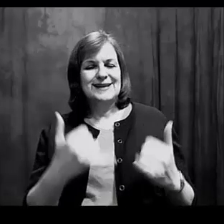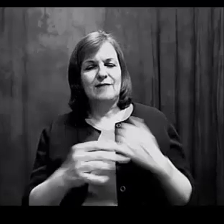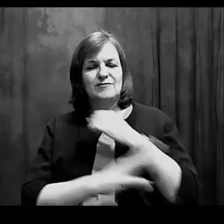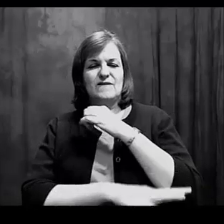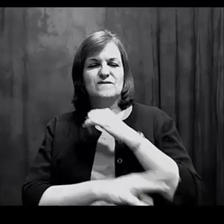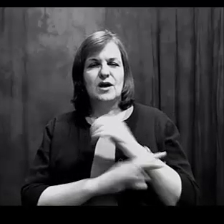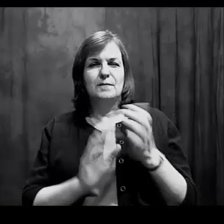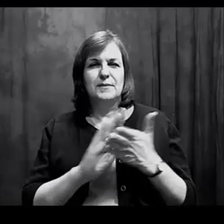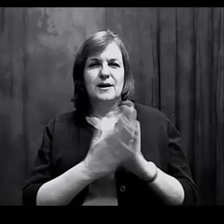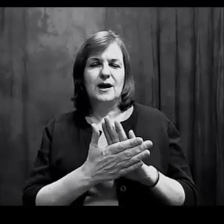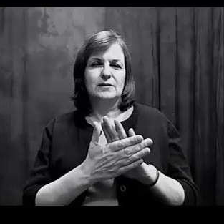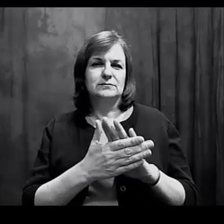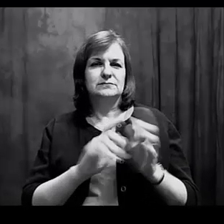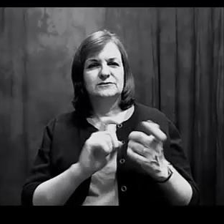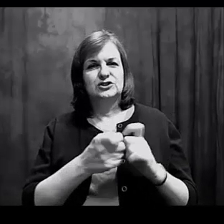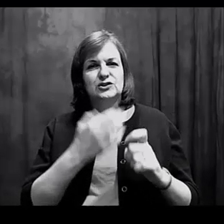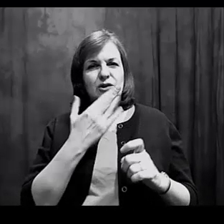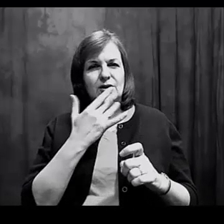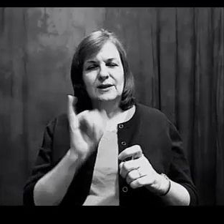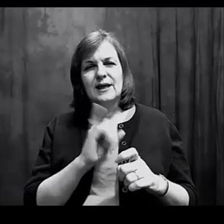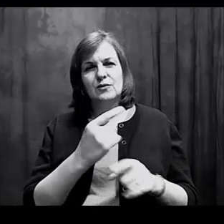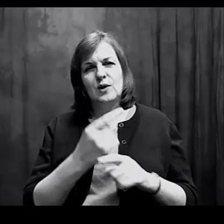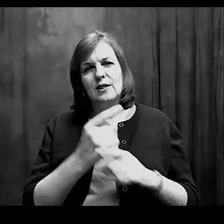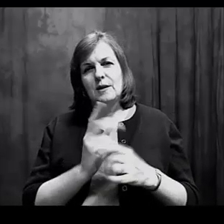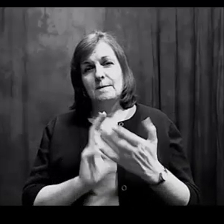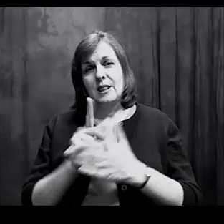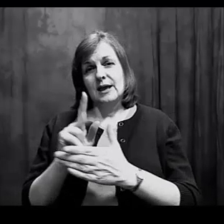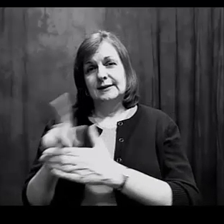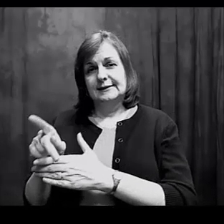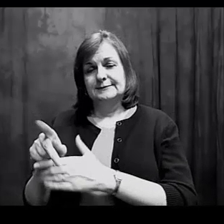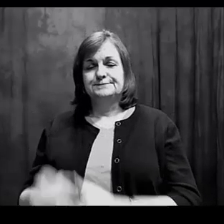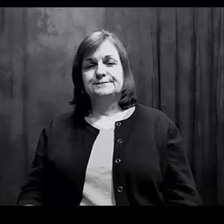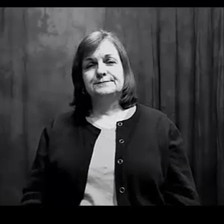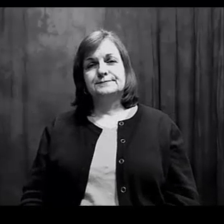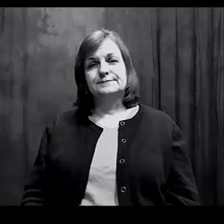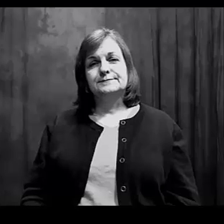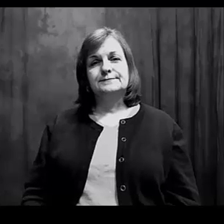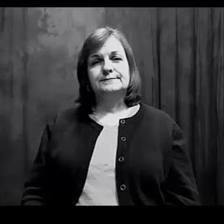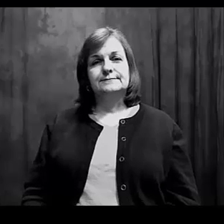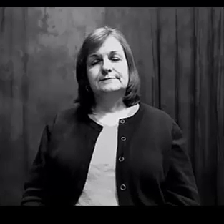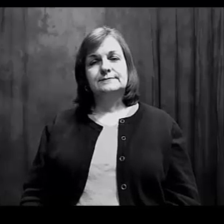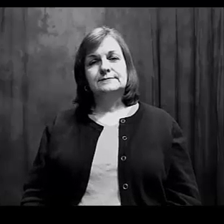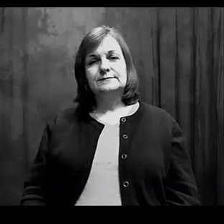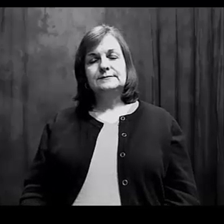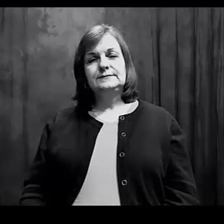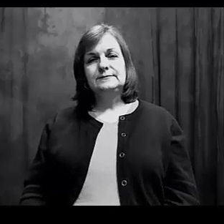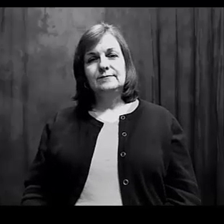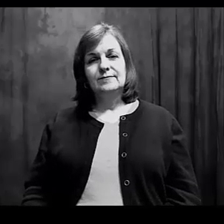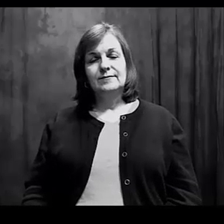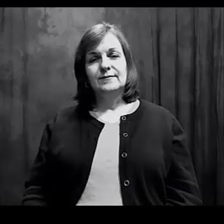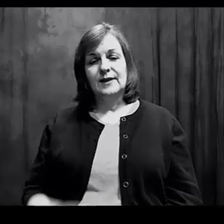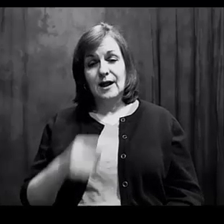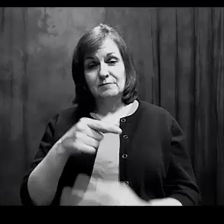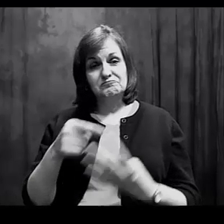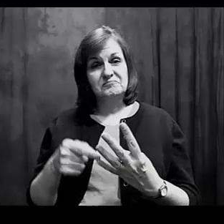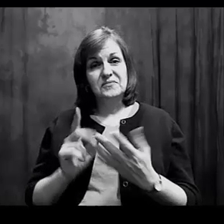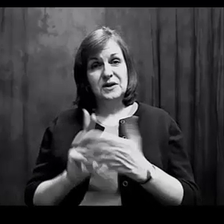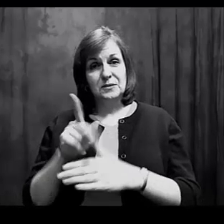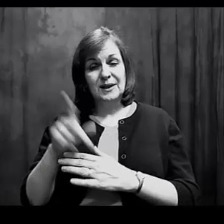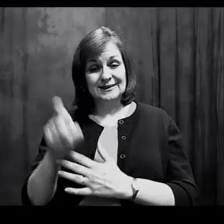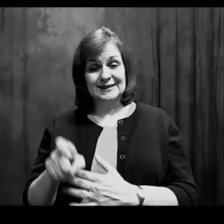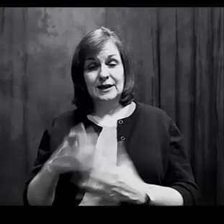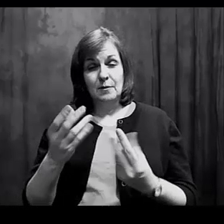these ferns on the left, they would have been nice and lush green in the spring, but now in the fall they've actually started to change colors like our